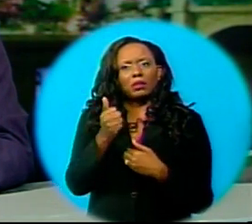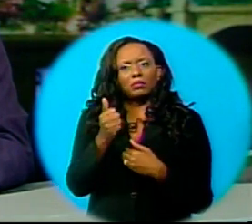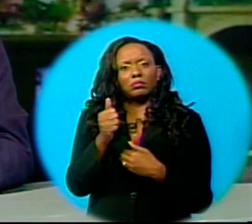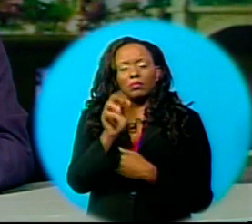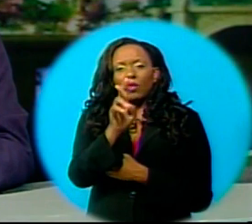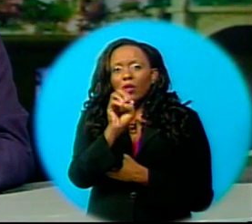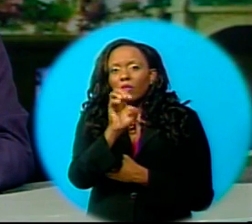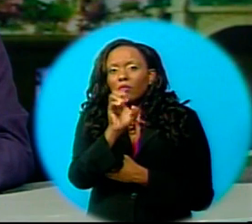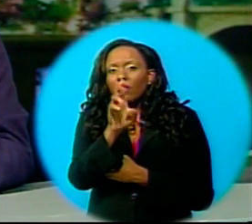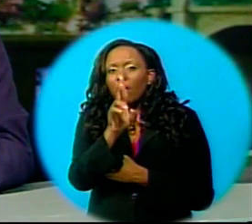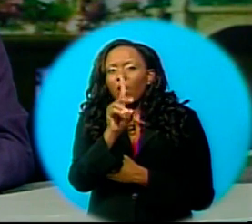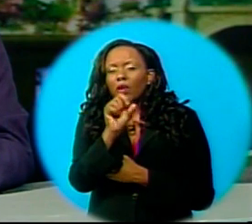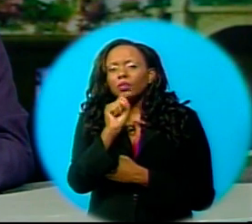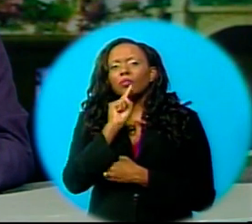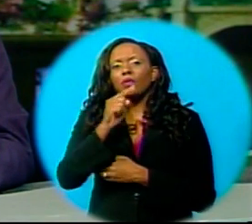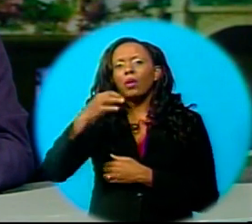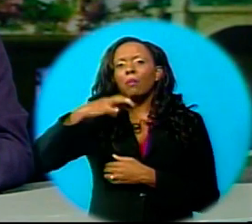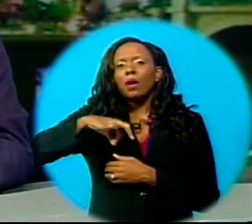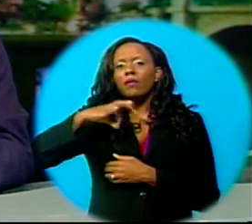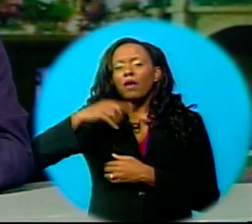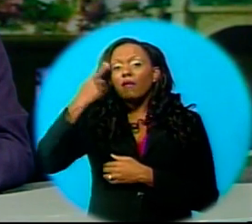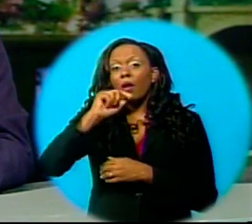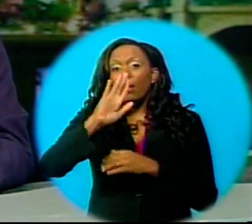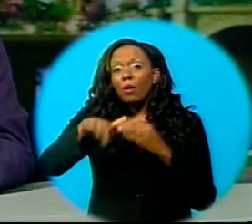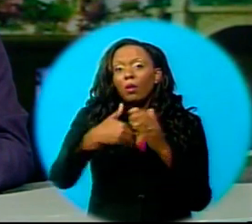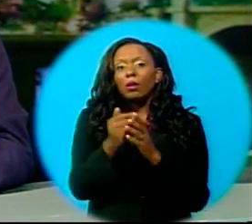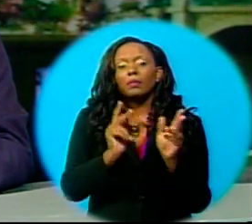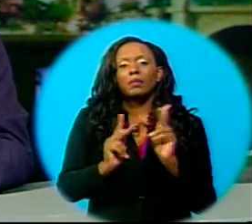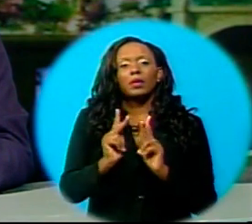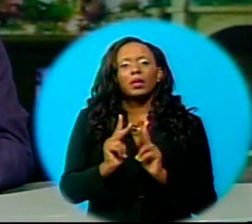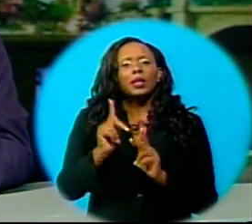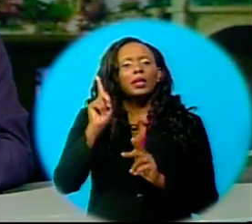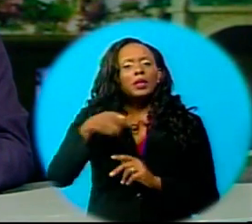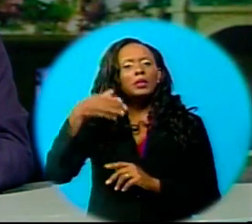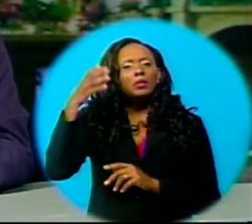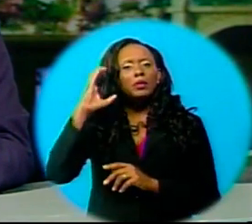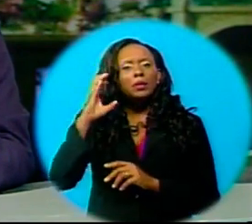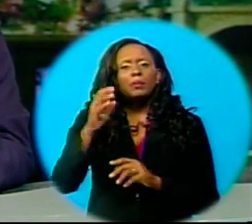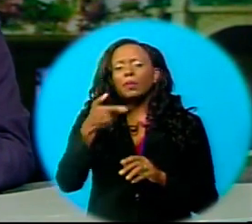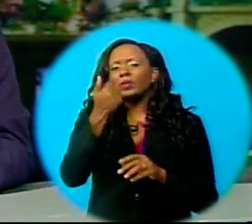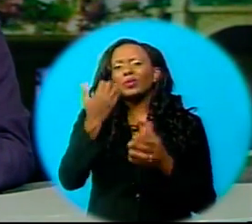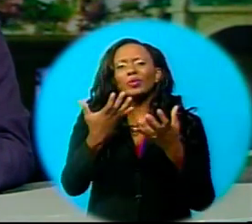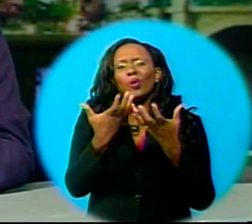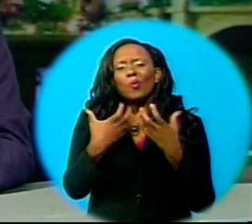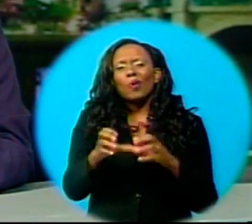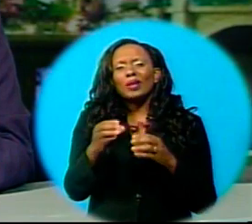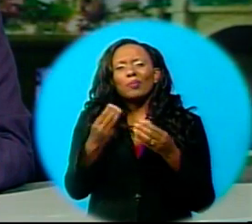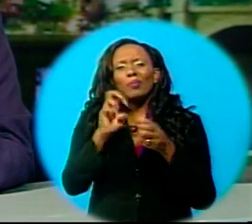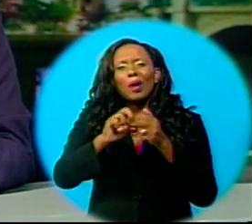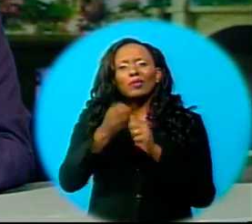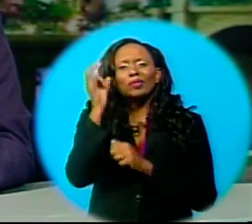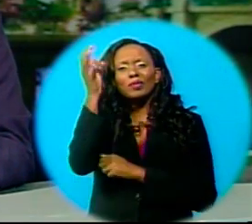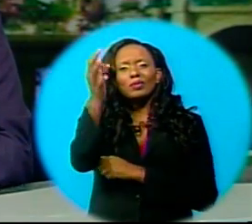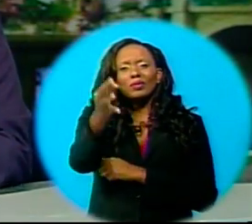beneficial to all. He's therefore pleading with businesses to heed his message and avoid such issues in the